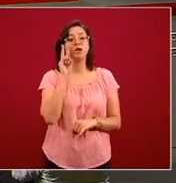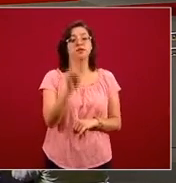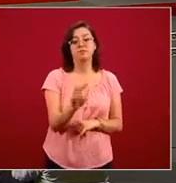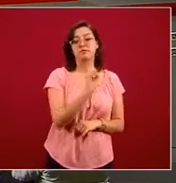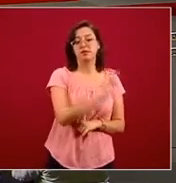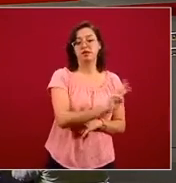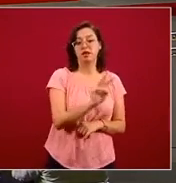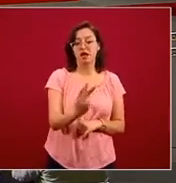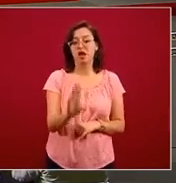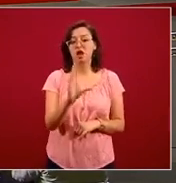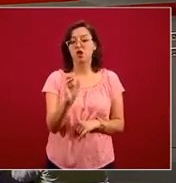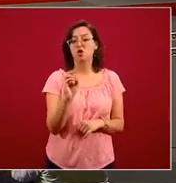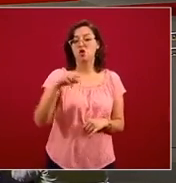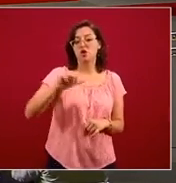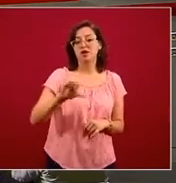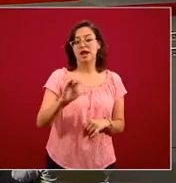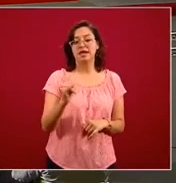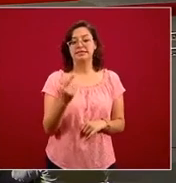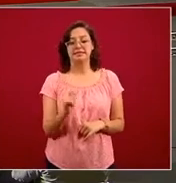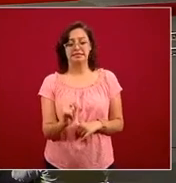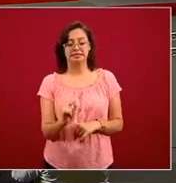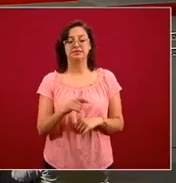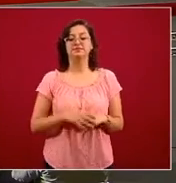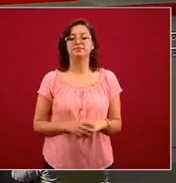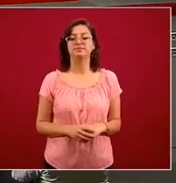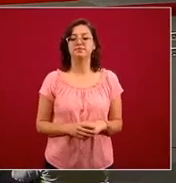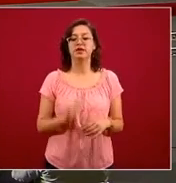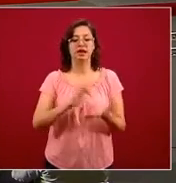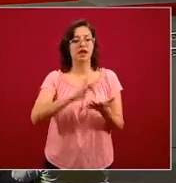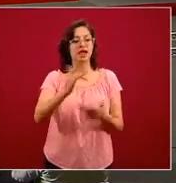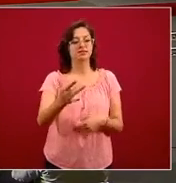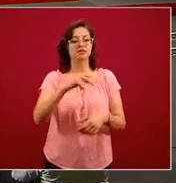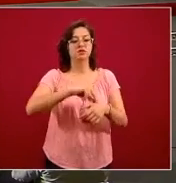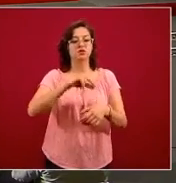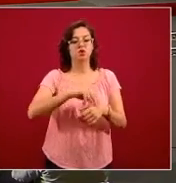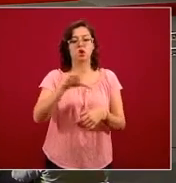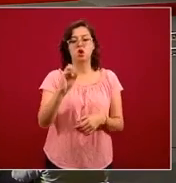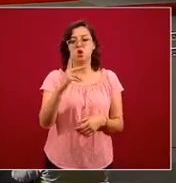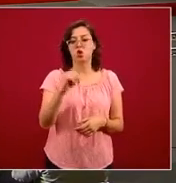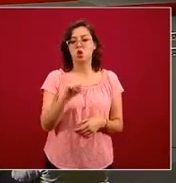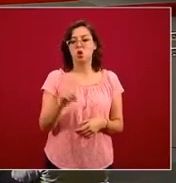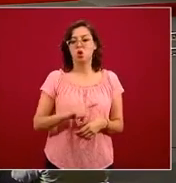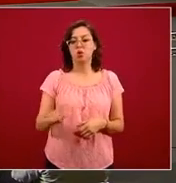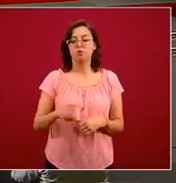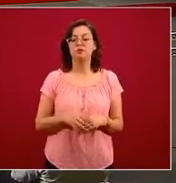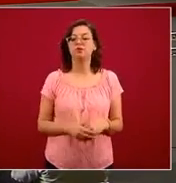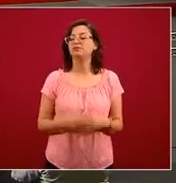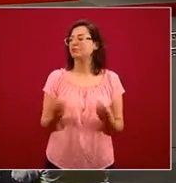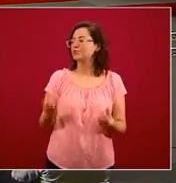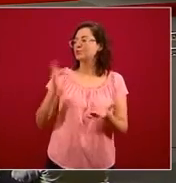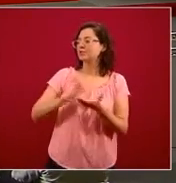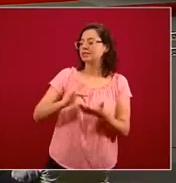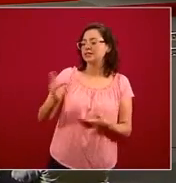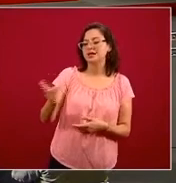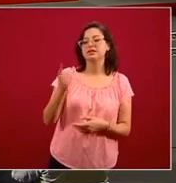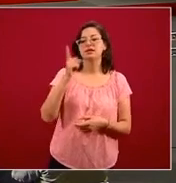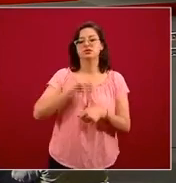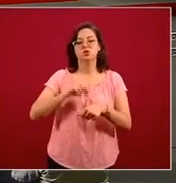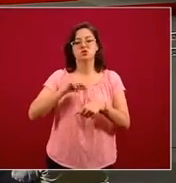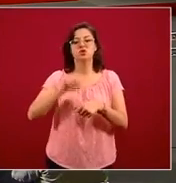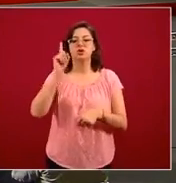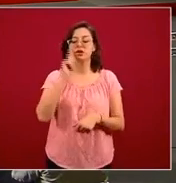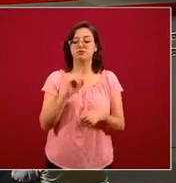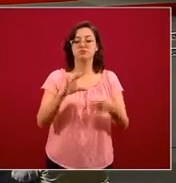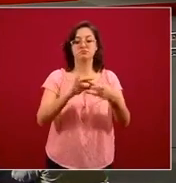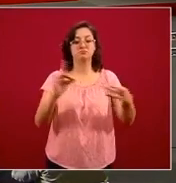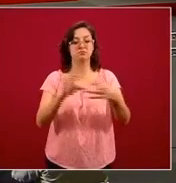Now, the page is right there, the CONACYT page. You can take a look at that. Thank you, doctor. Thank you for that